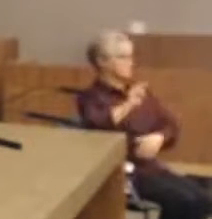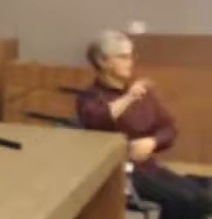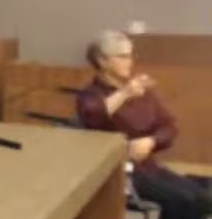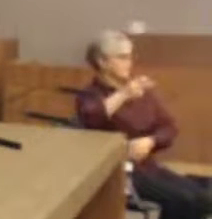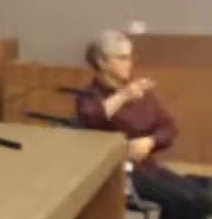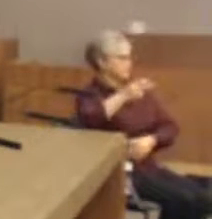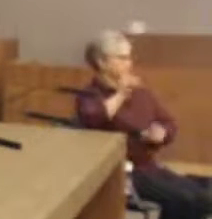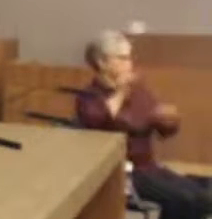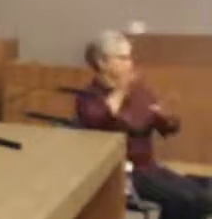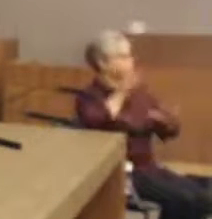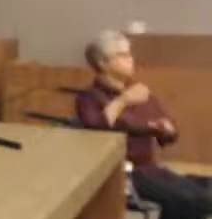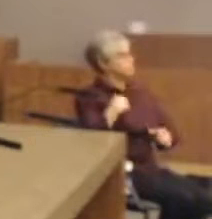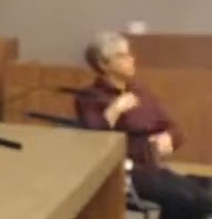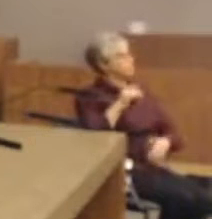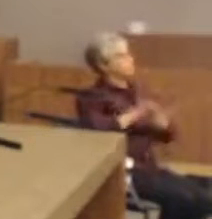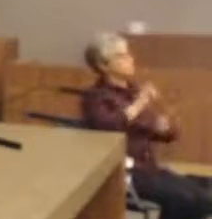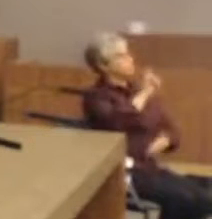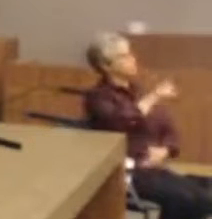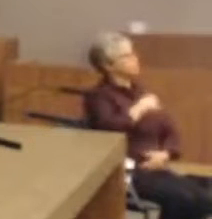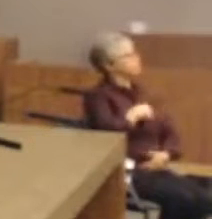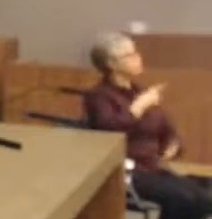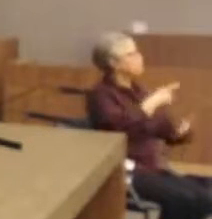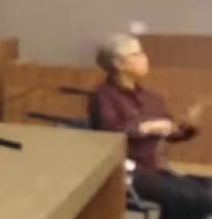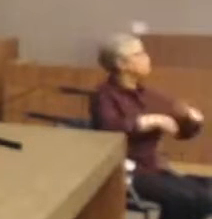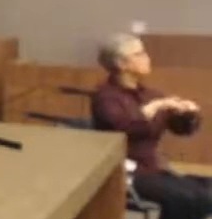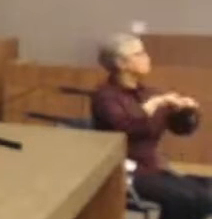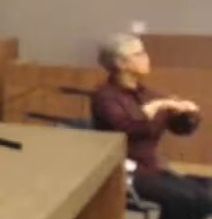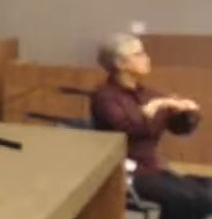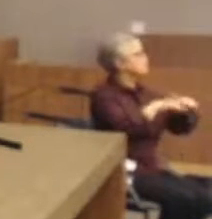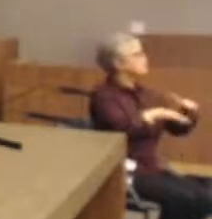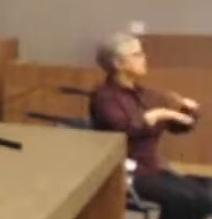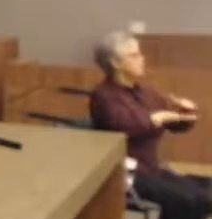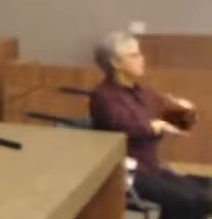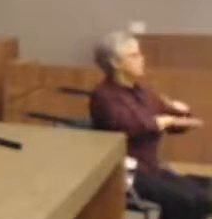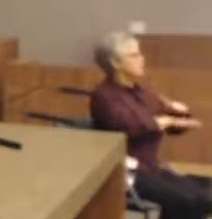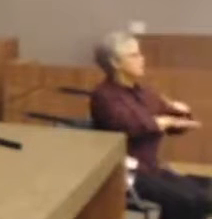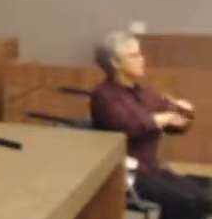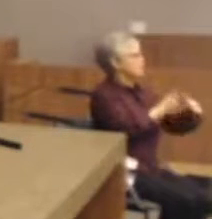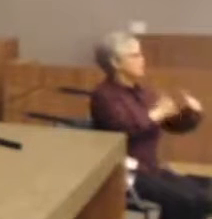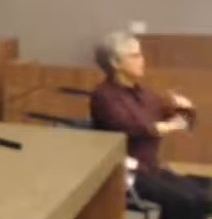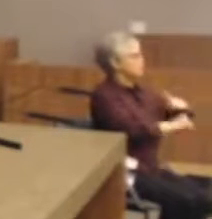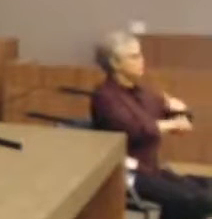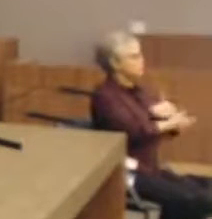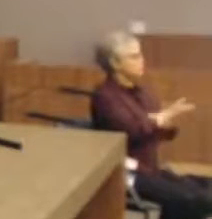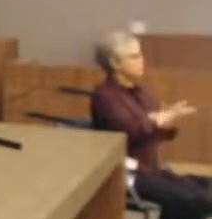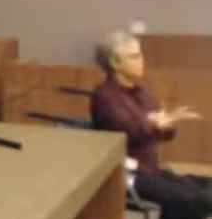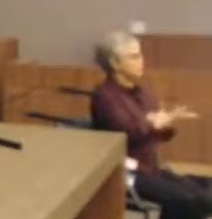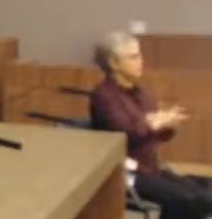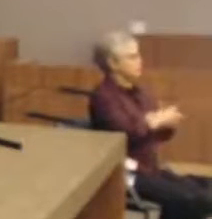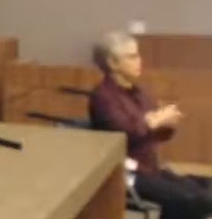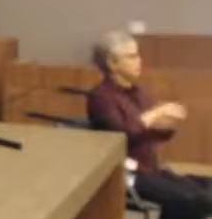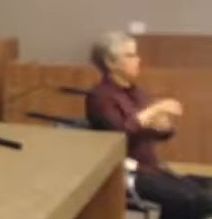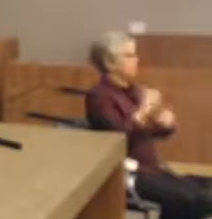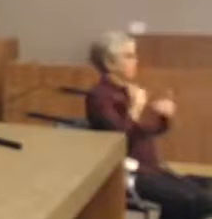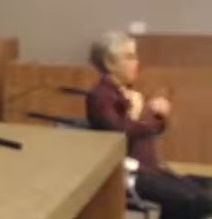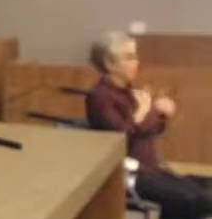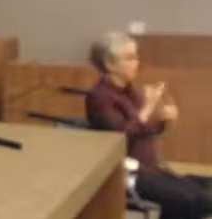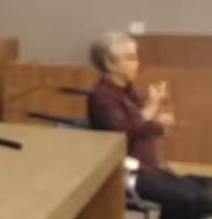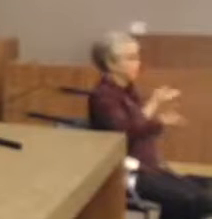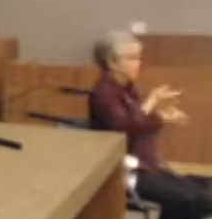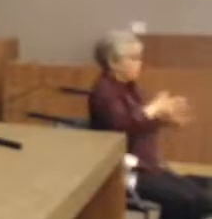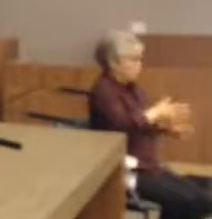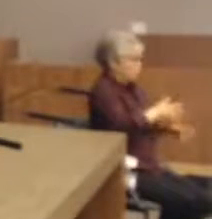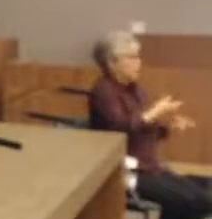was this an underlying issue? Are you saying that it was exacerbated? You know, is the person using